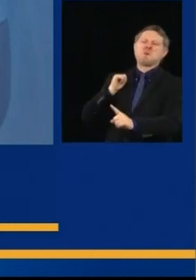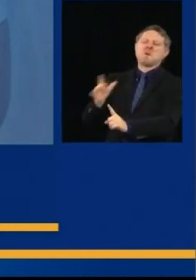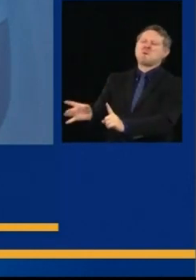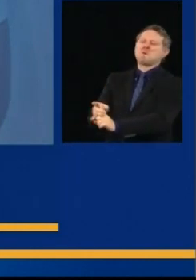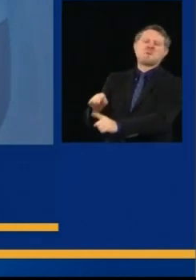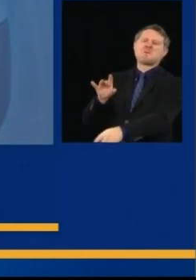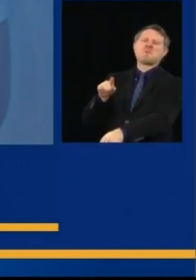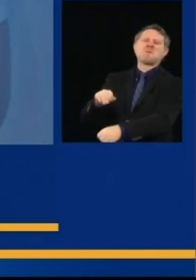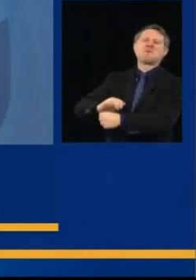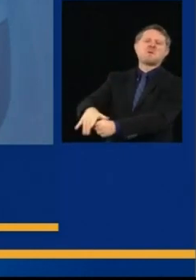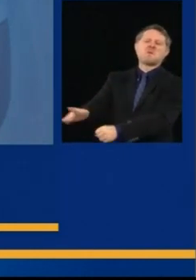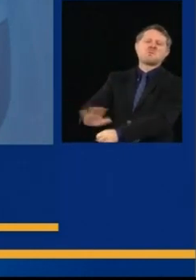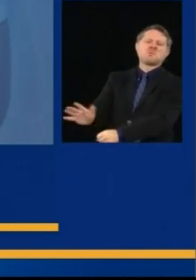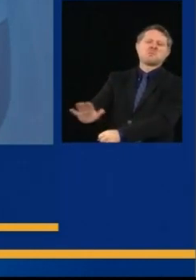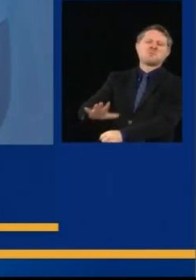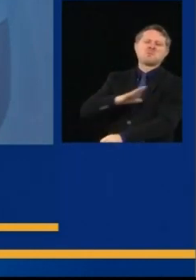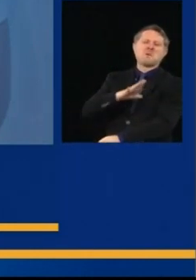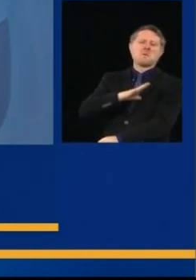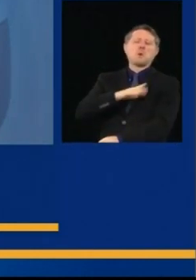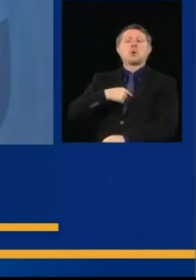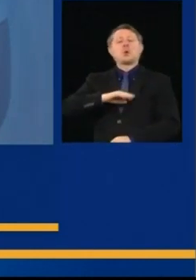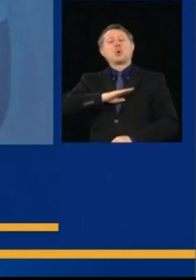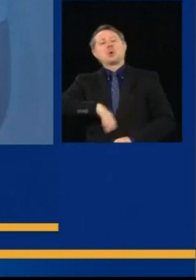Great. Sigh of relief.